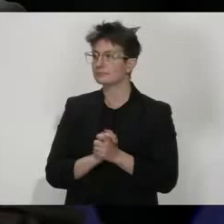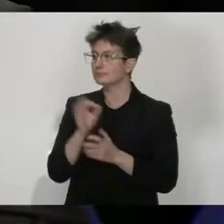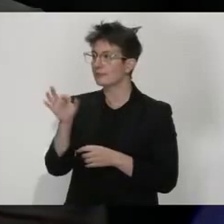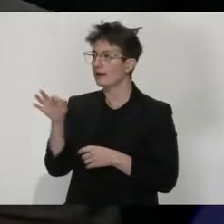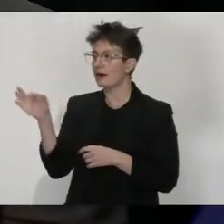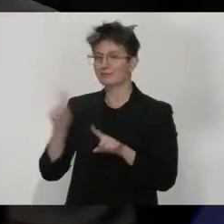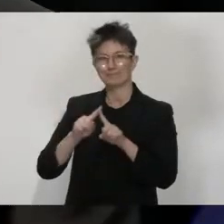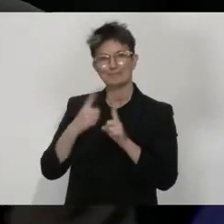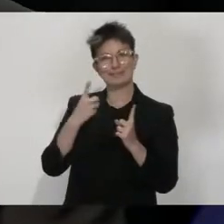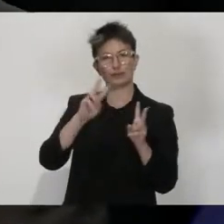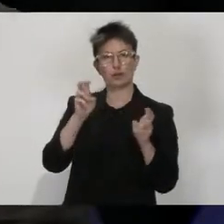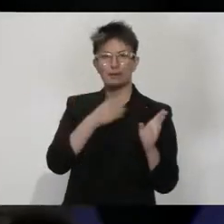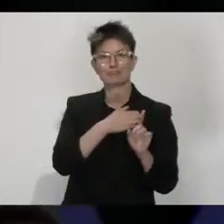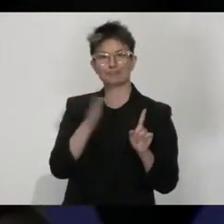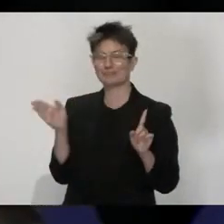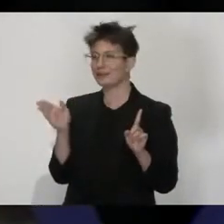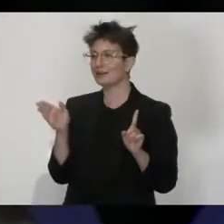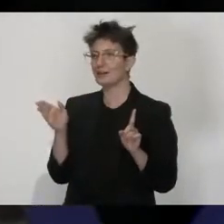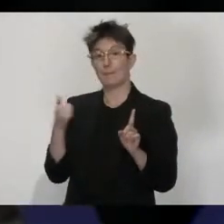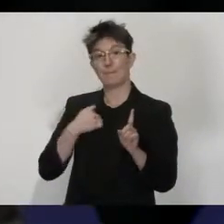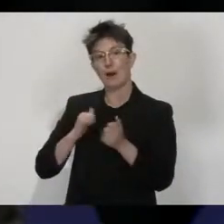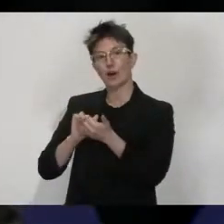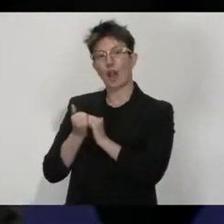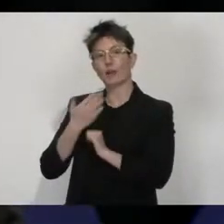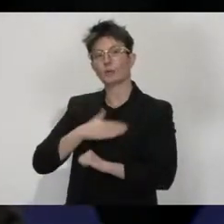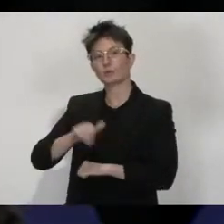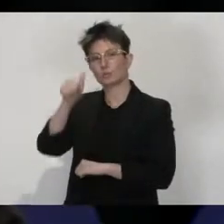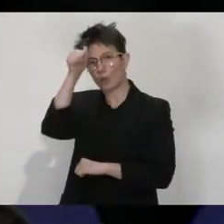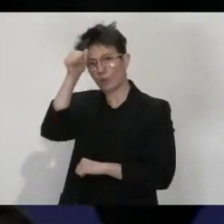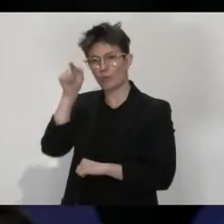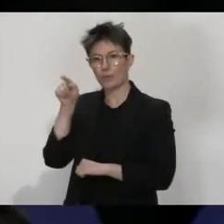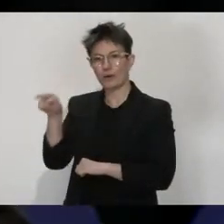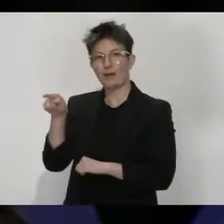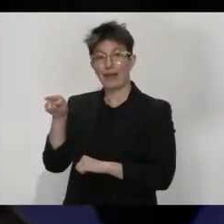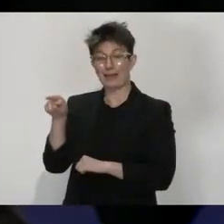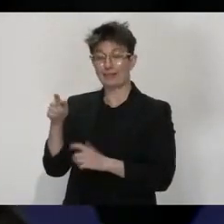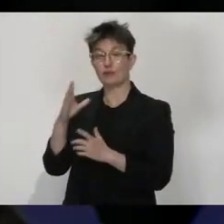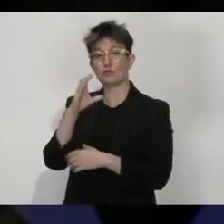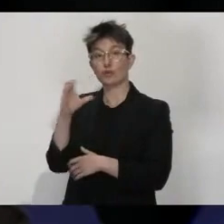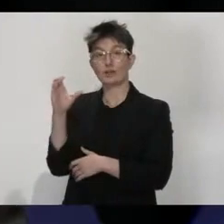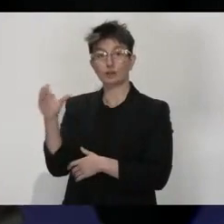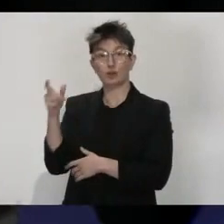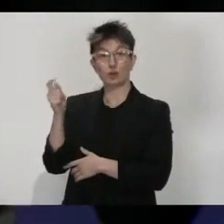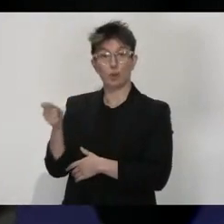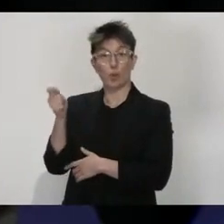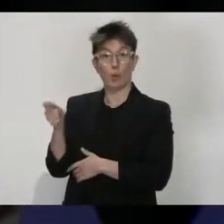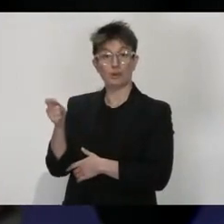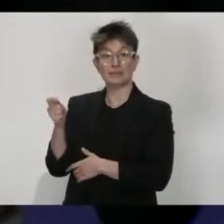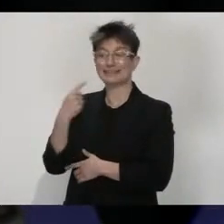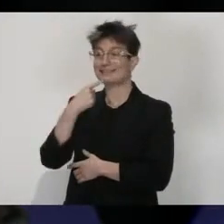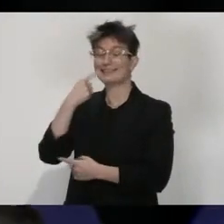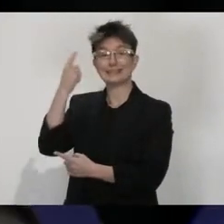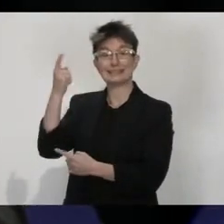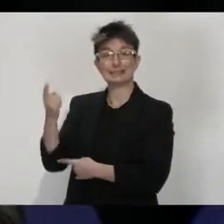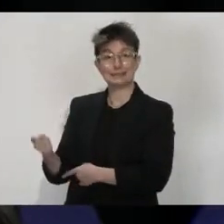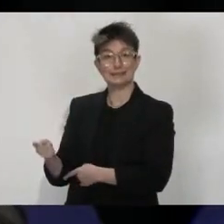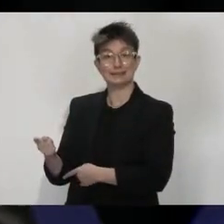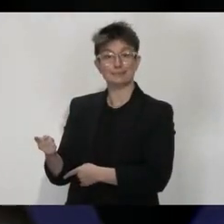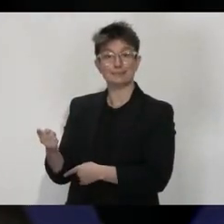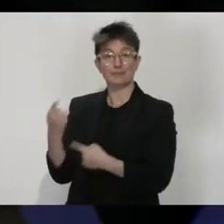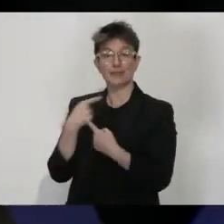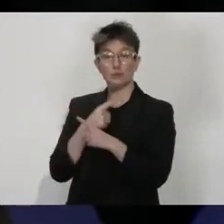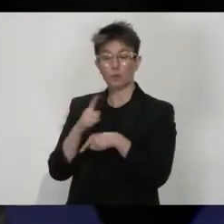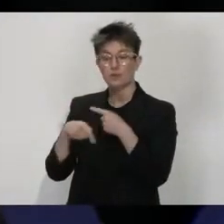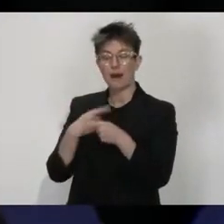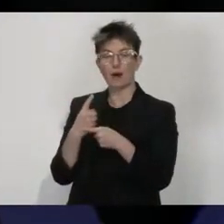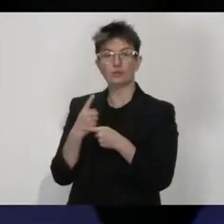a colleague? At the sentencing for Christchurch terrorists this week, the court repeatedly heard from victims struggling with ACC. Is the